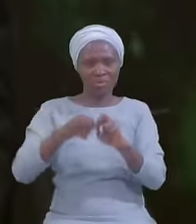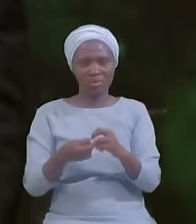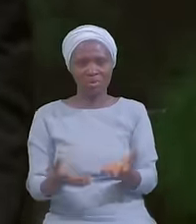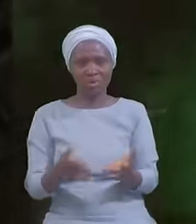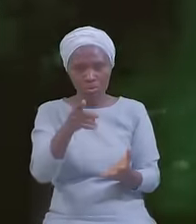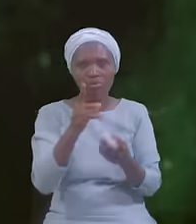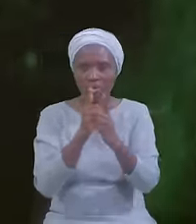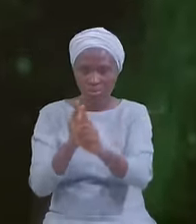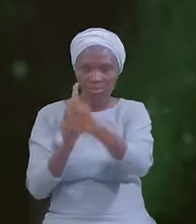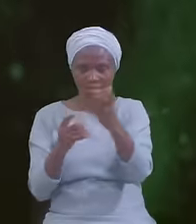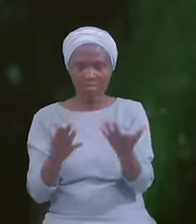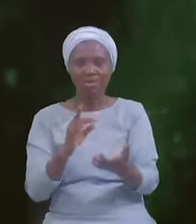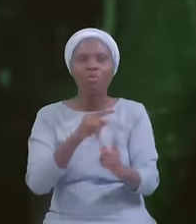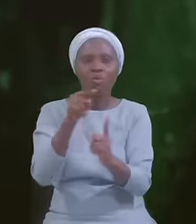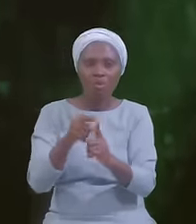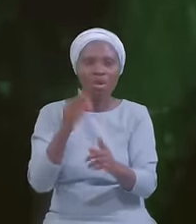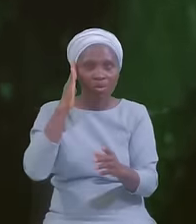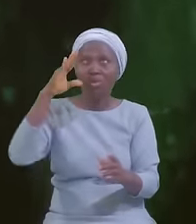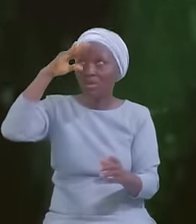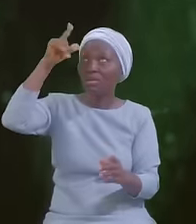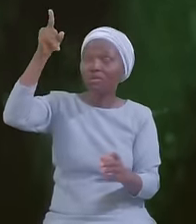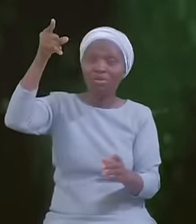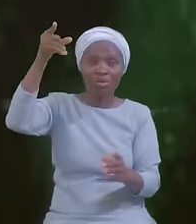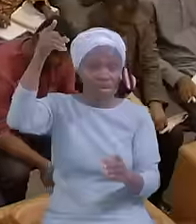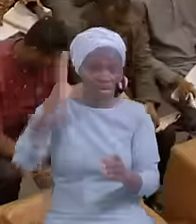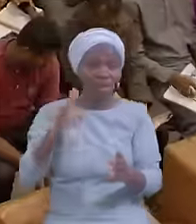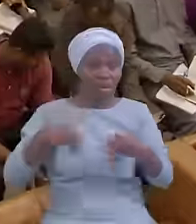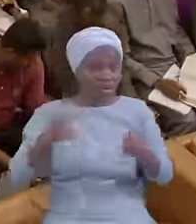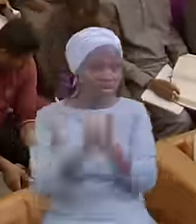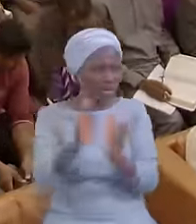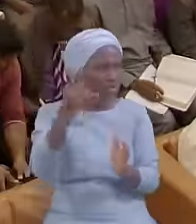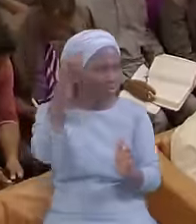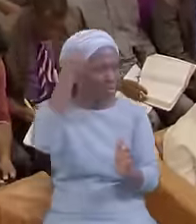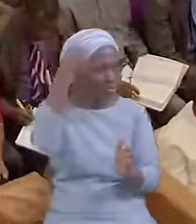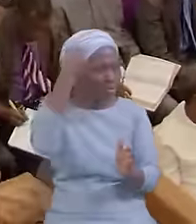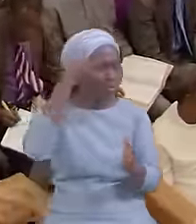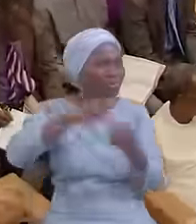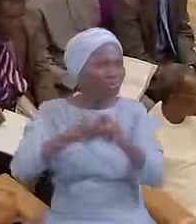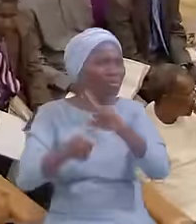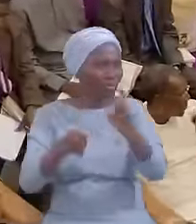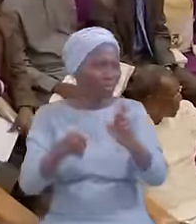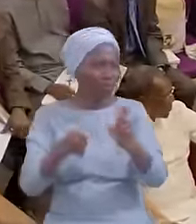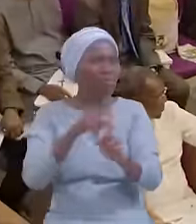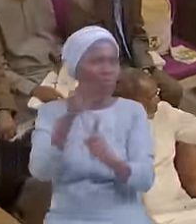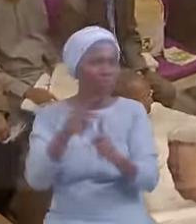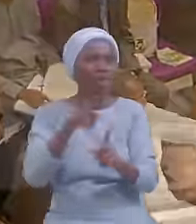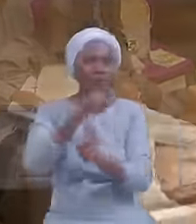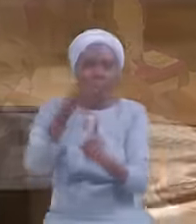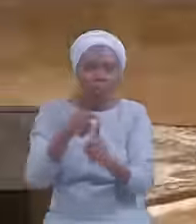Answer. I said, when will he heal that brain problem? When will he take that